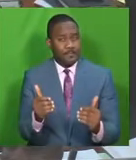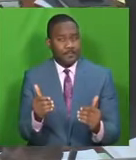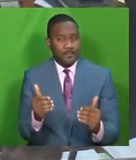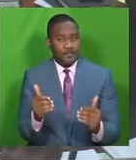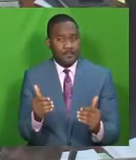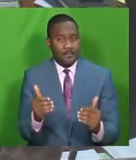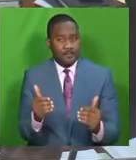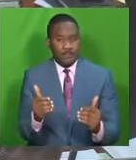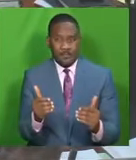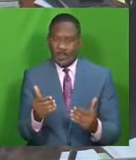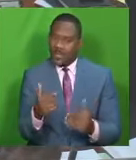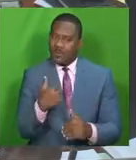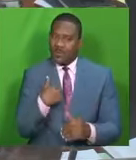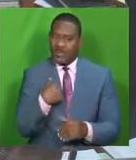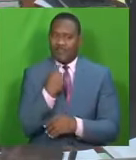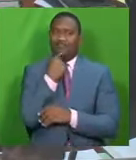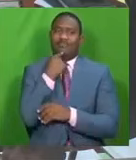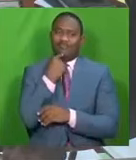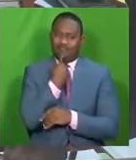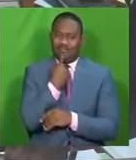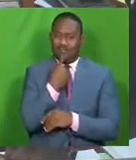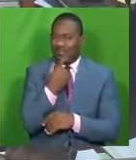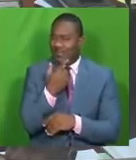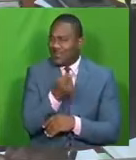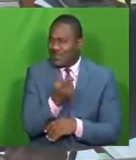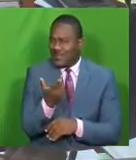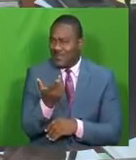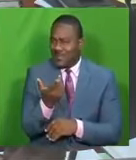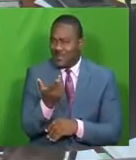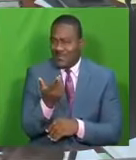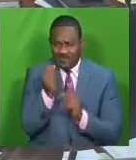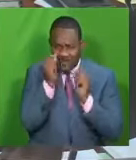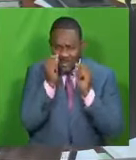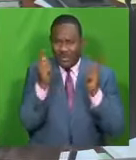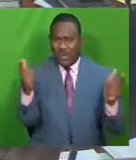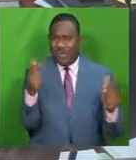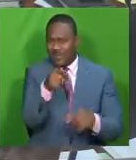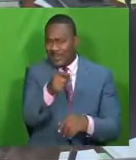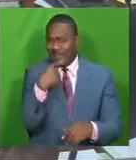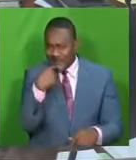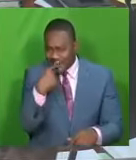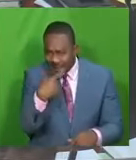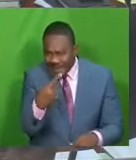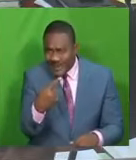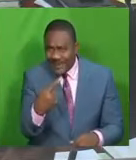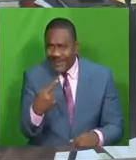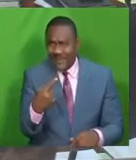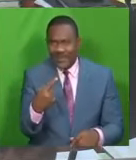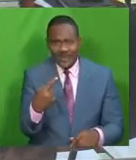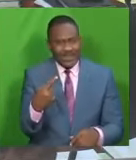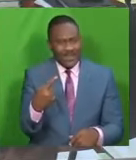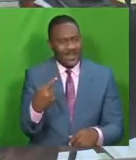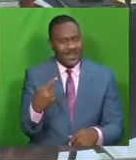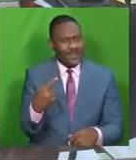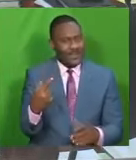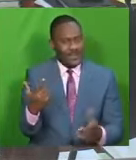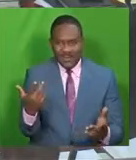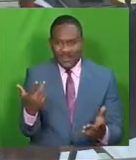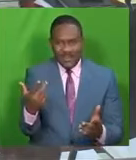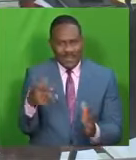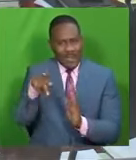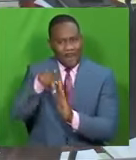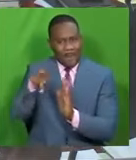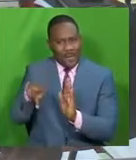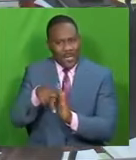to my disappointment, to my utter dismay, he then proceeded to misapply the principle.